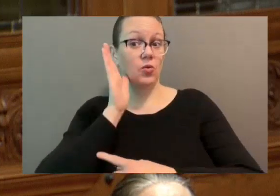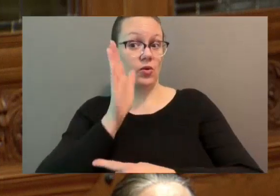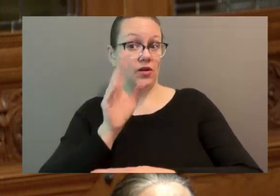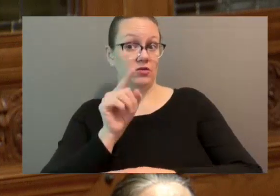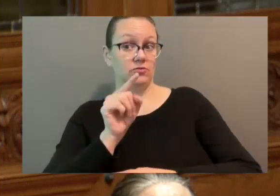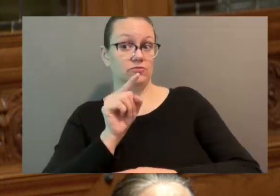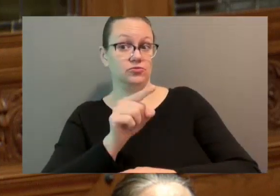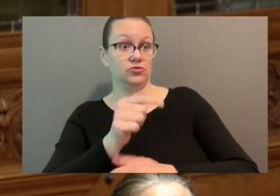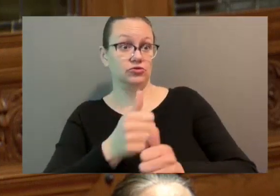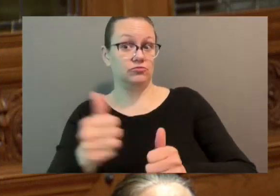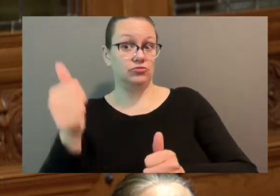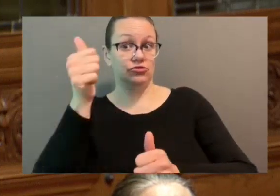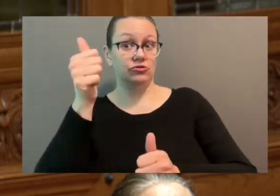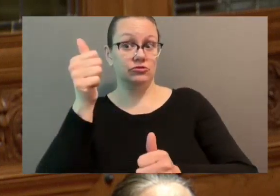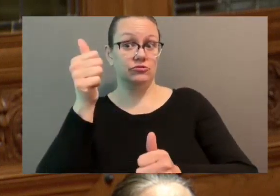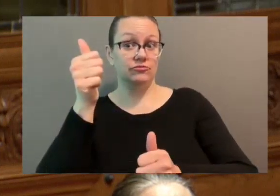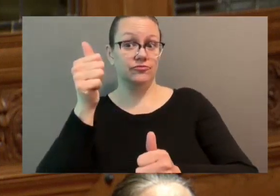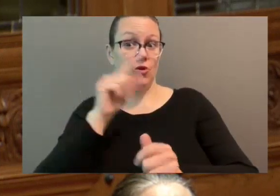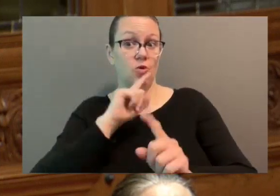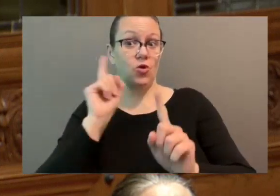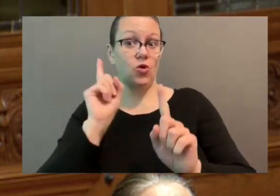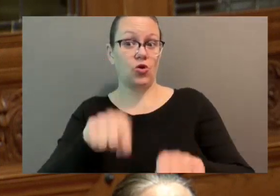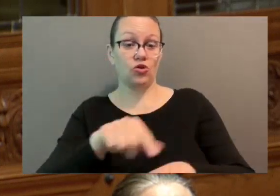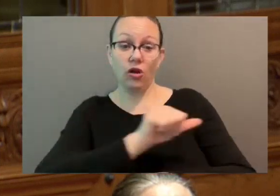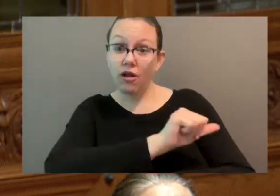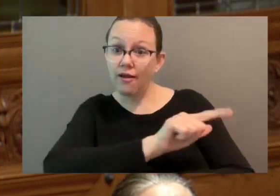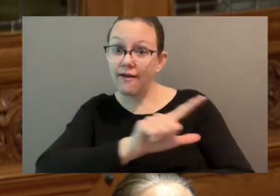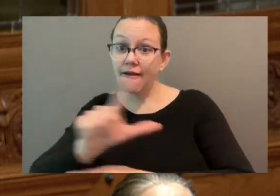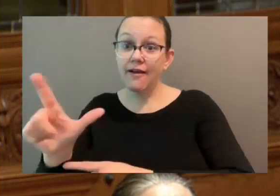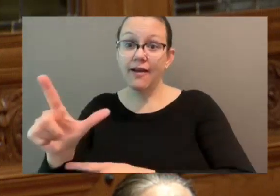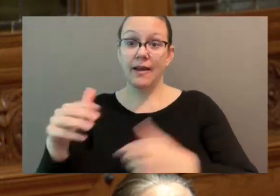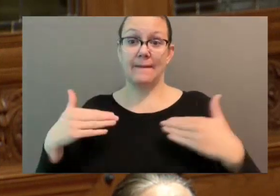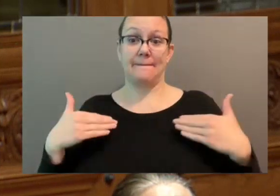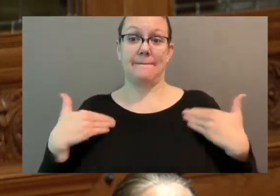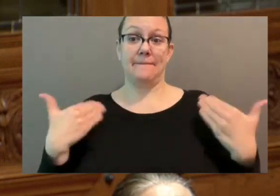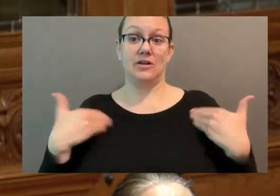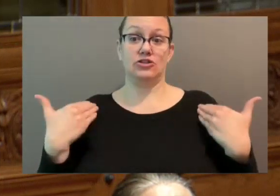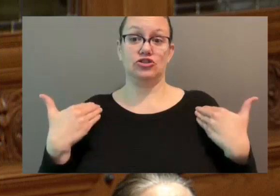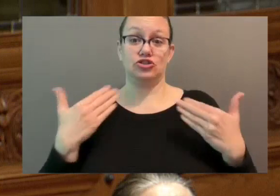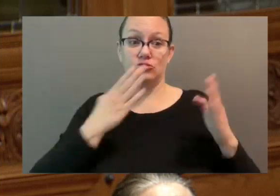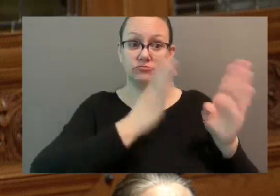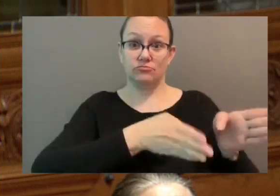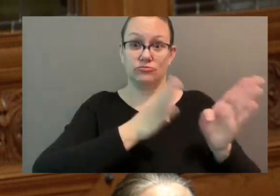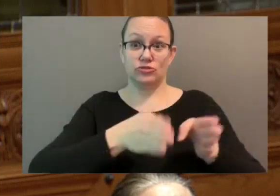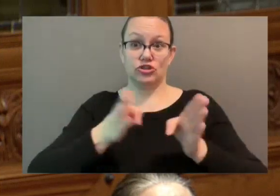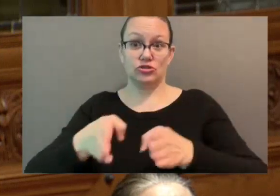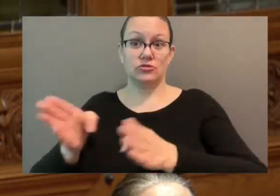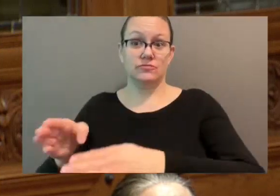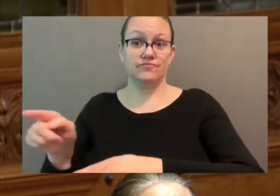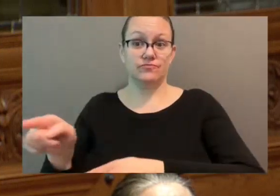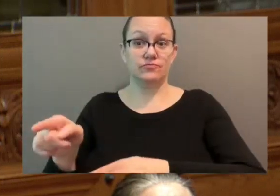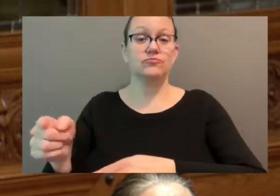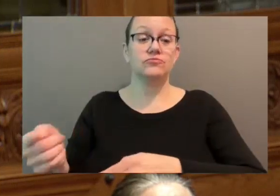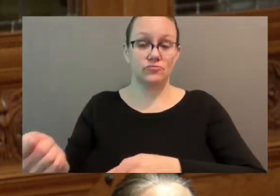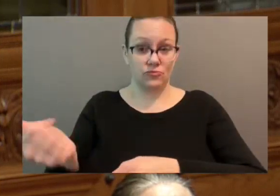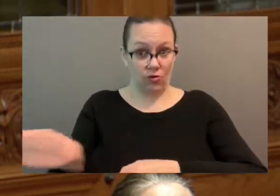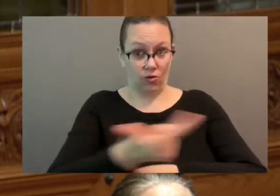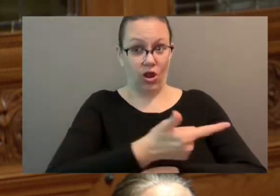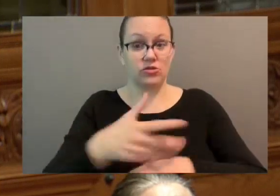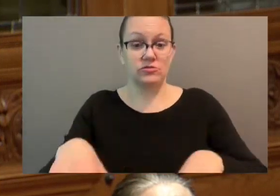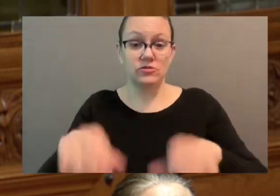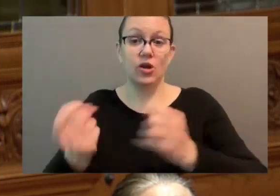programs in their ministry and present a report to this legislature that will be visible to the